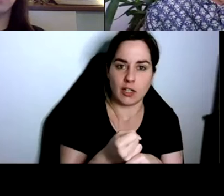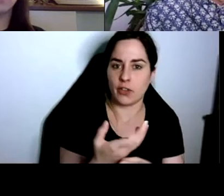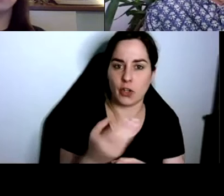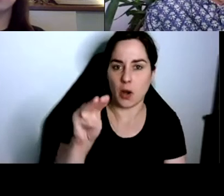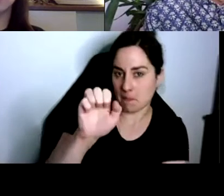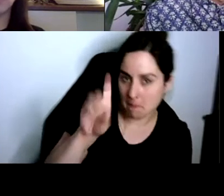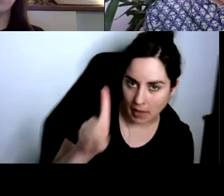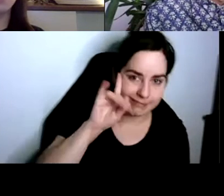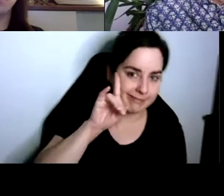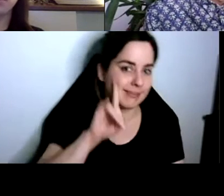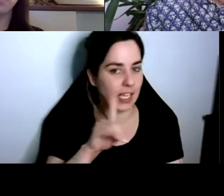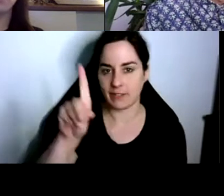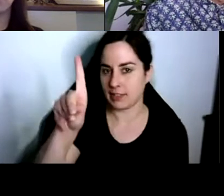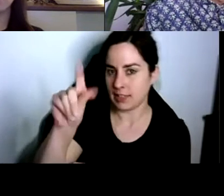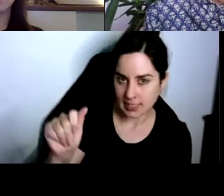disabled, sick,